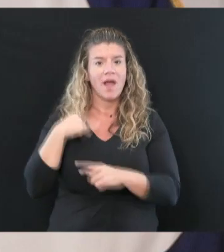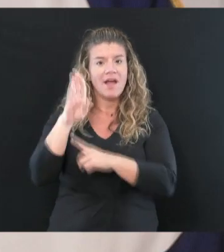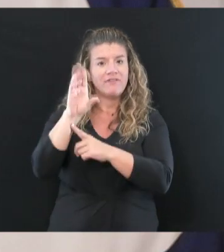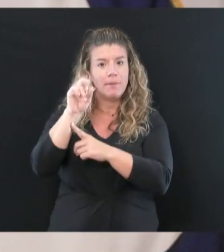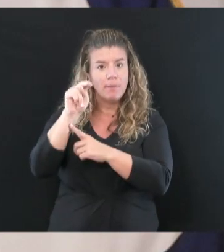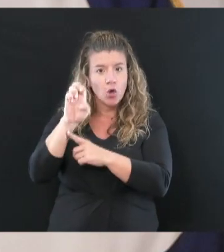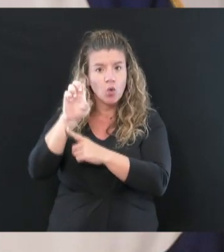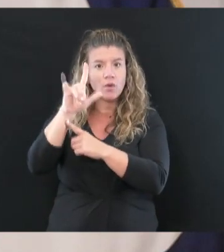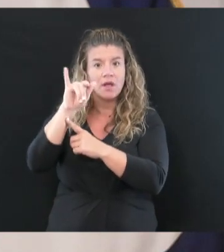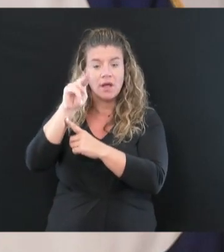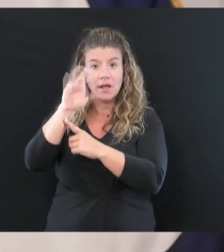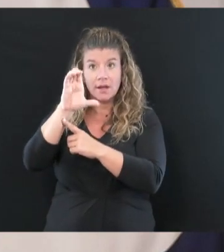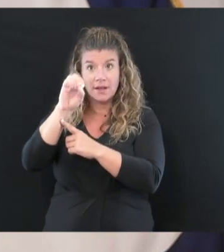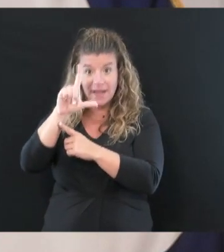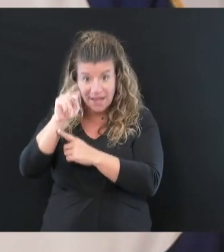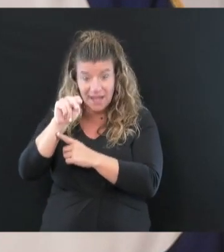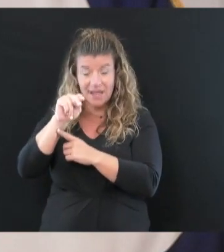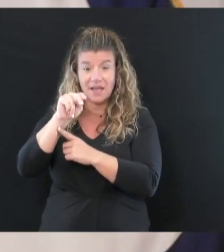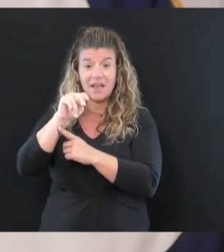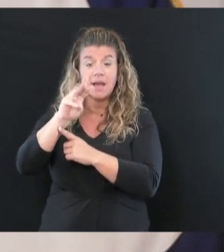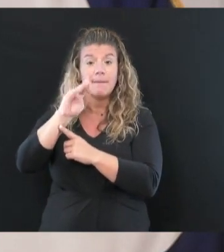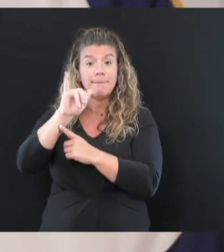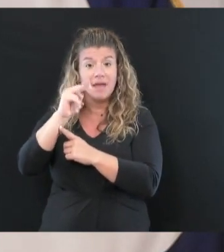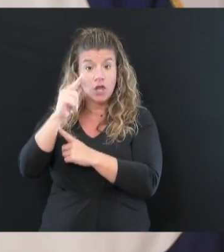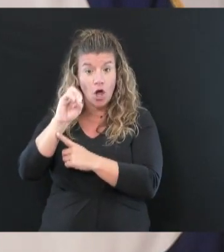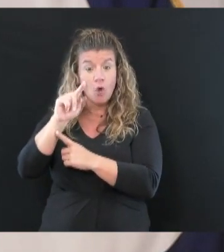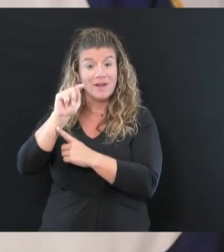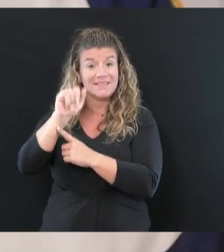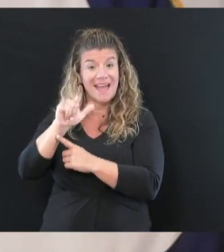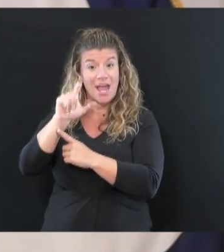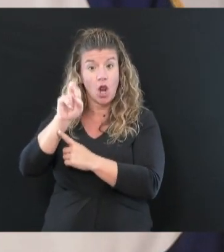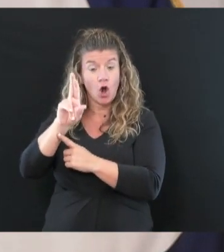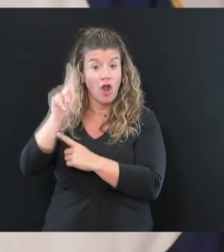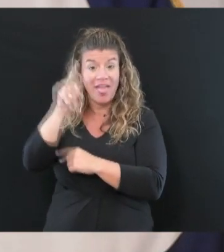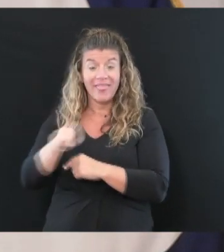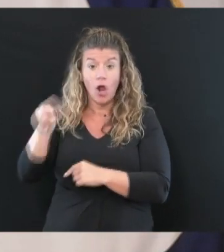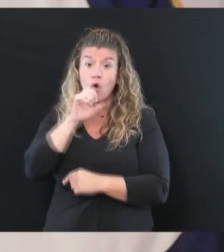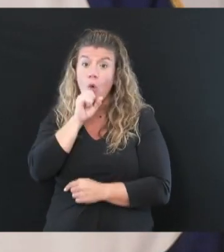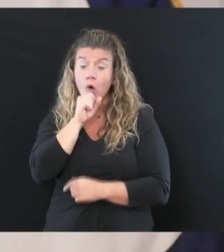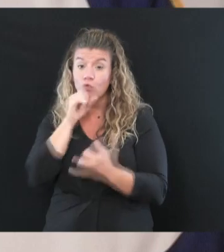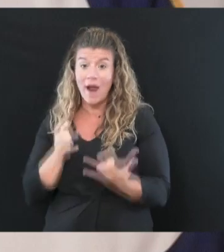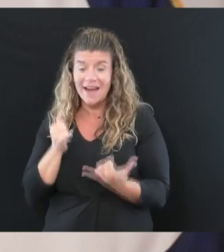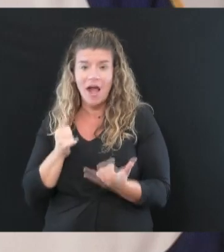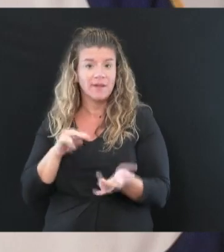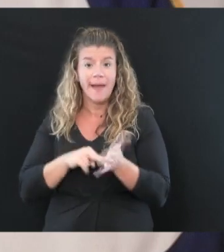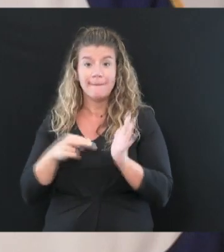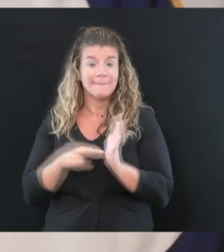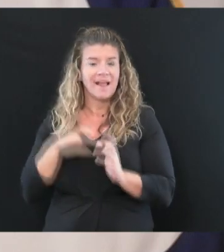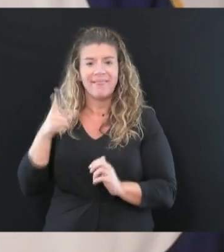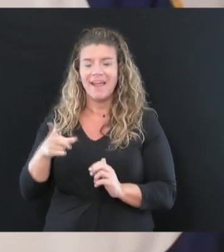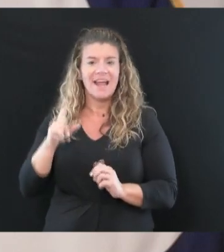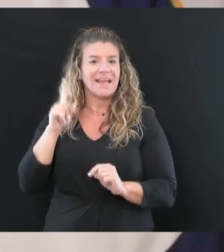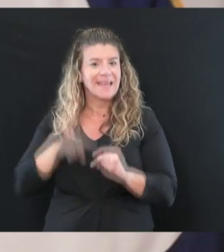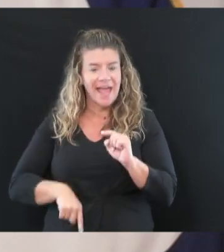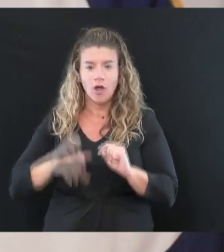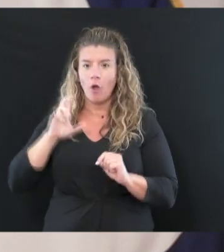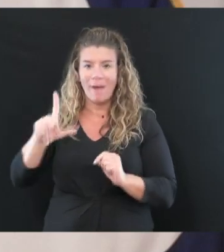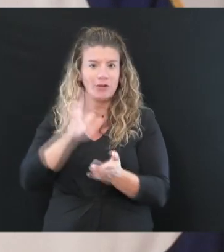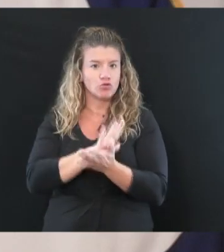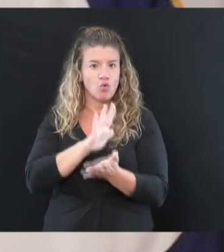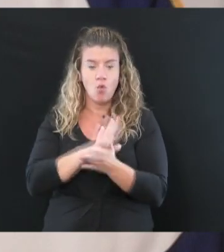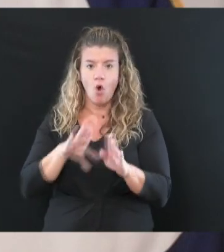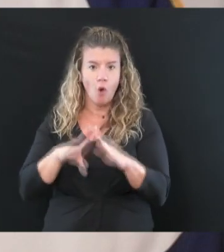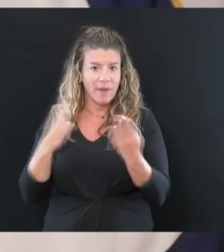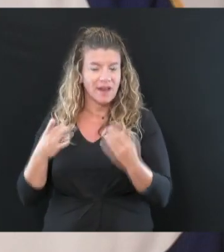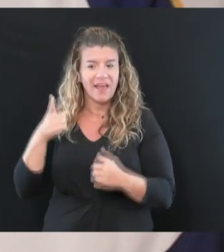Lincoln, Mingo, and Taylor County in the orange. We can't go back to school. We can't play, you know, competition, you know, at